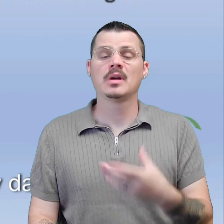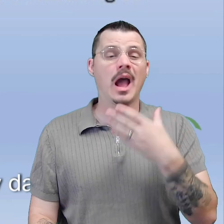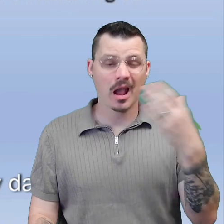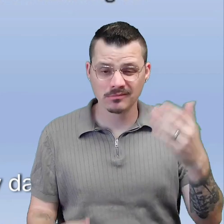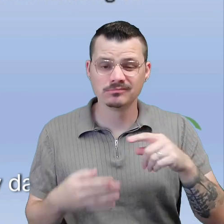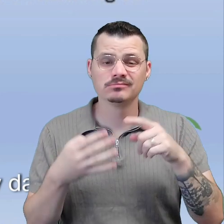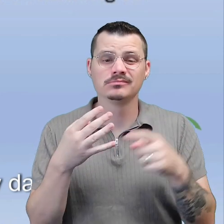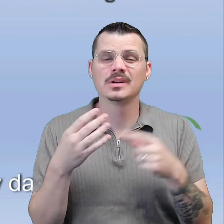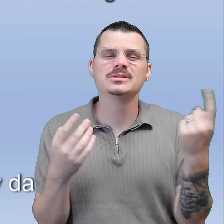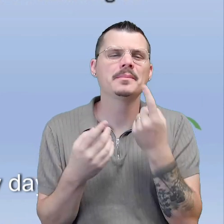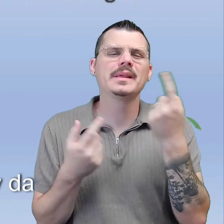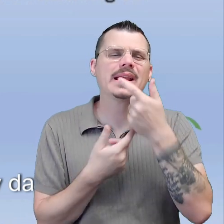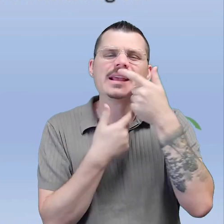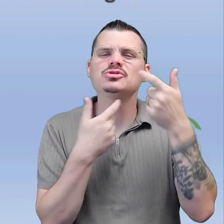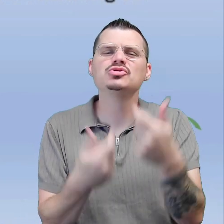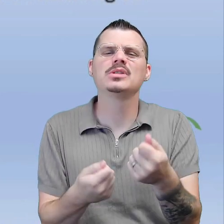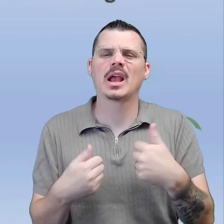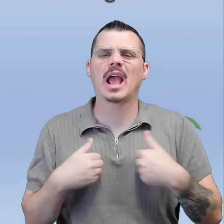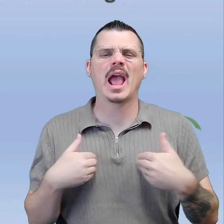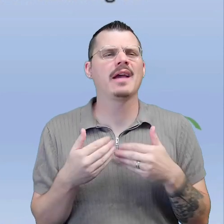something interesting to do with my day.